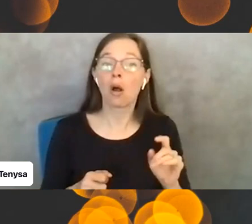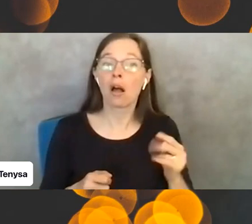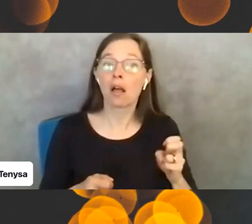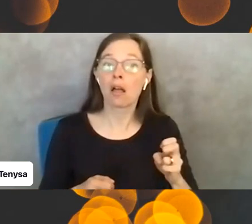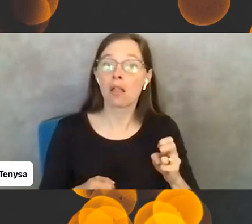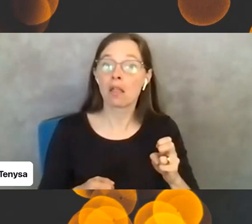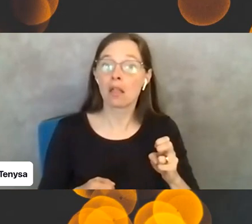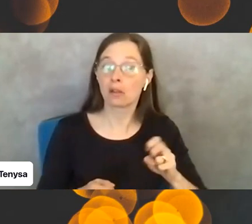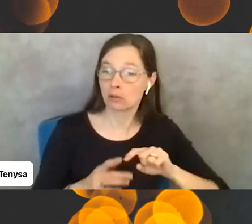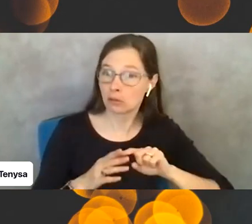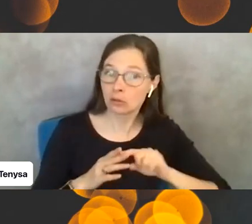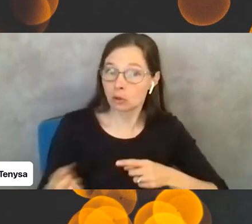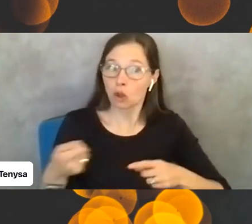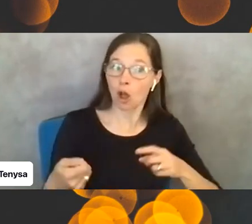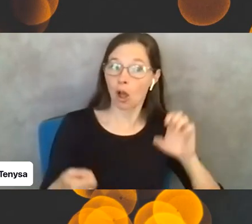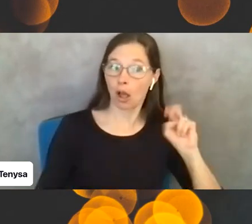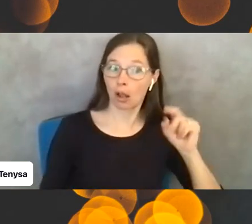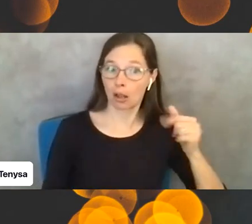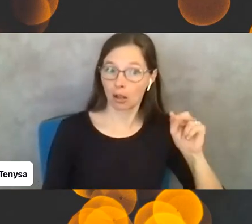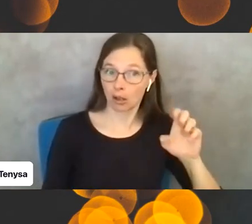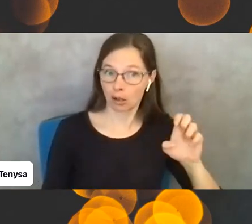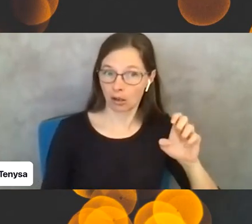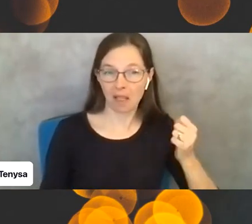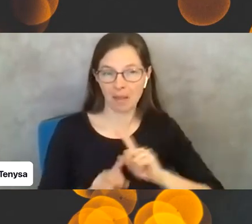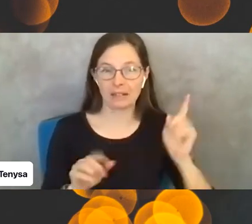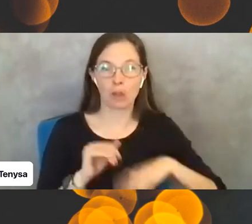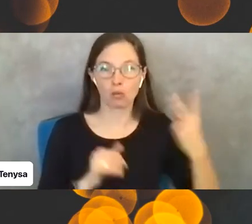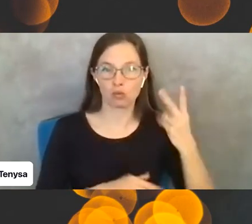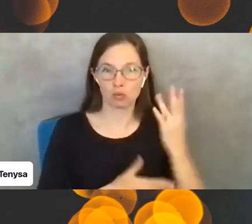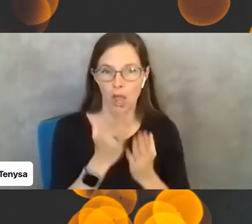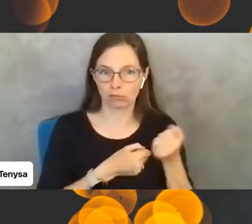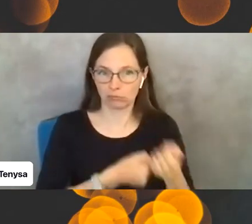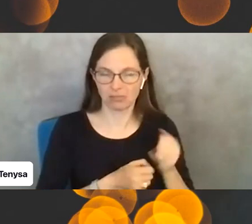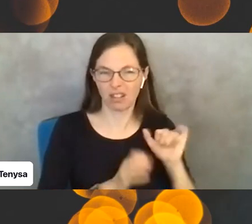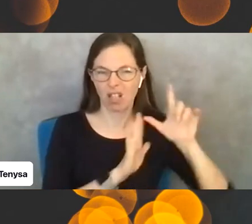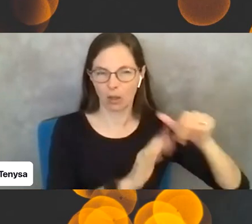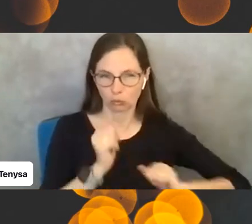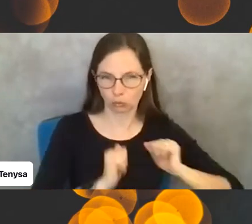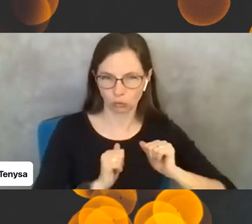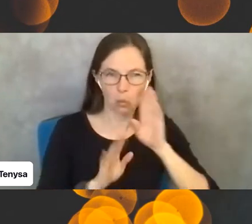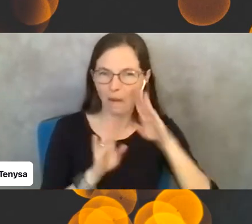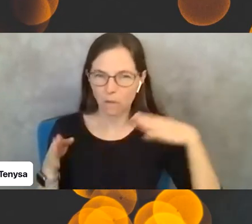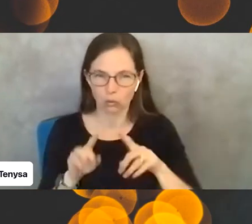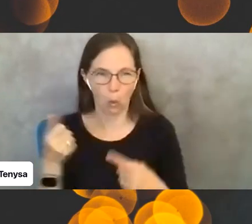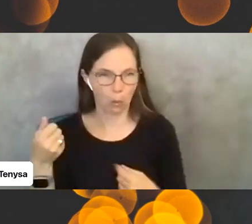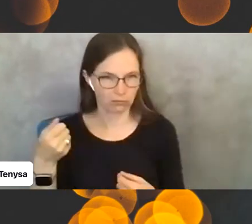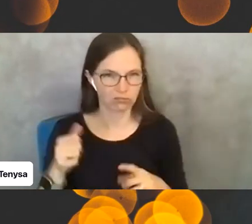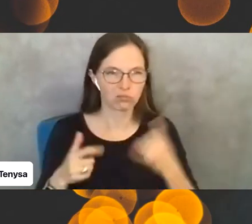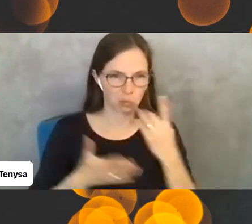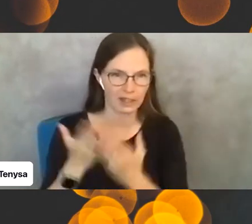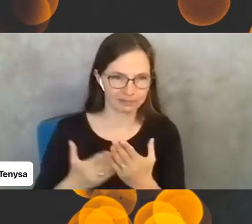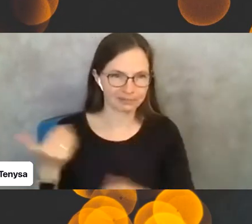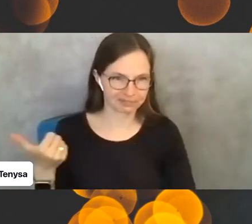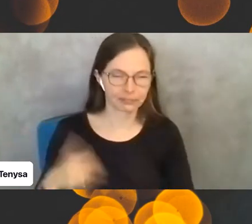for a two-hander sword. I'll later show. So we'll focus on that end. So first, you're going to